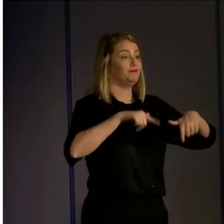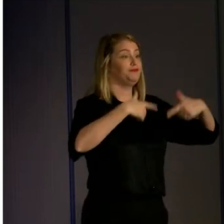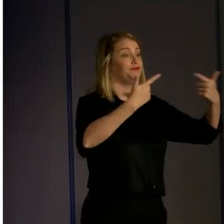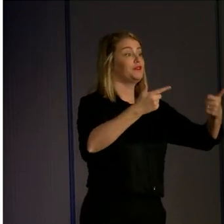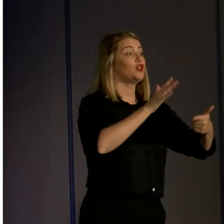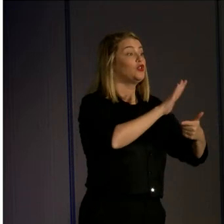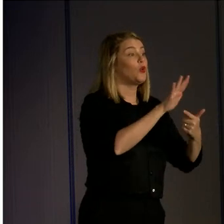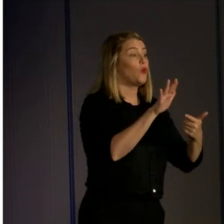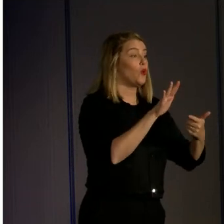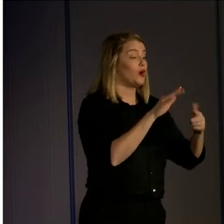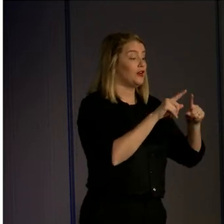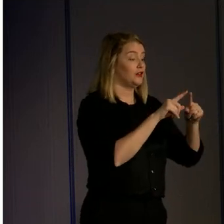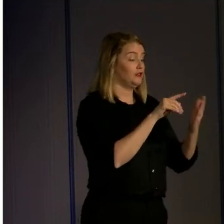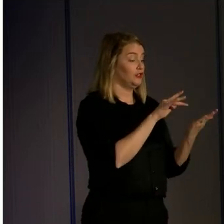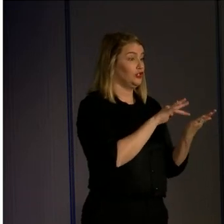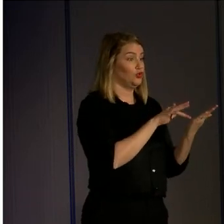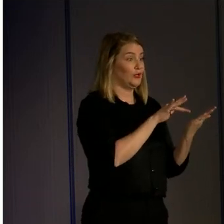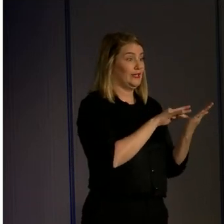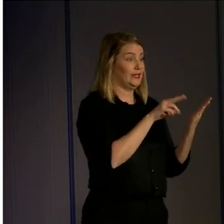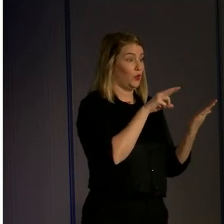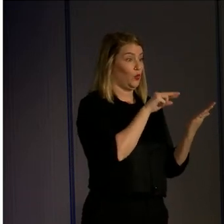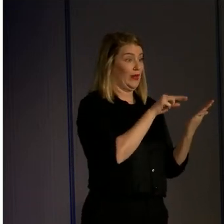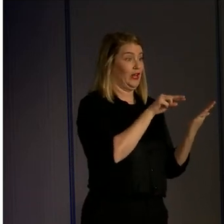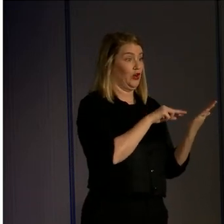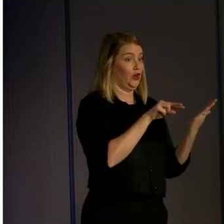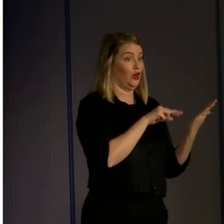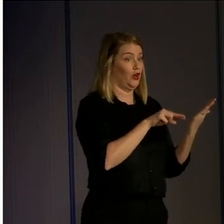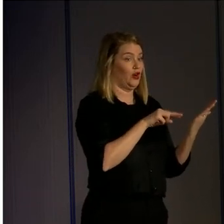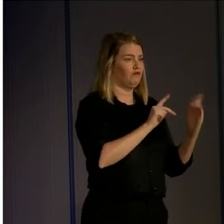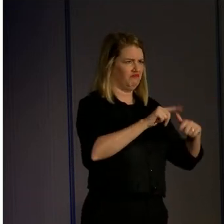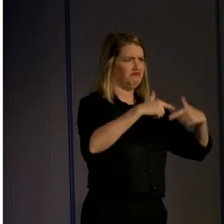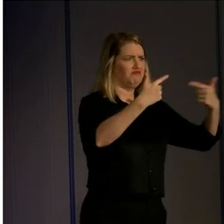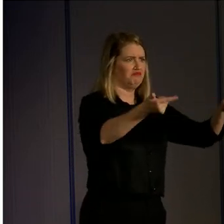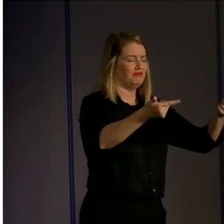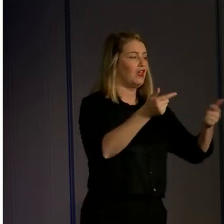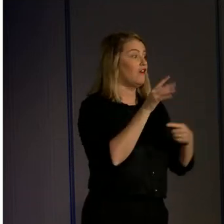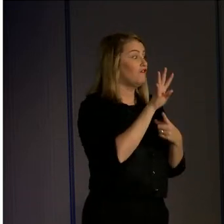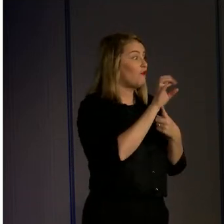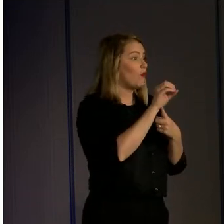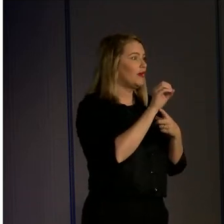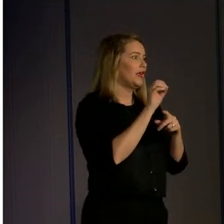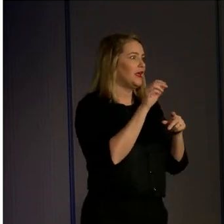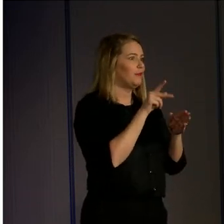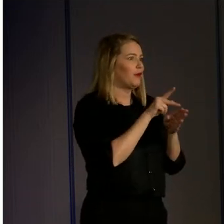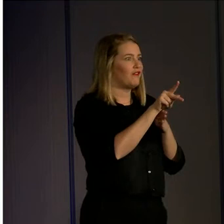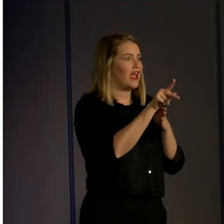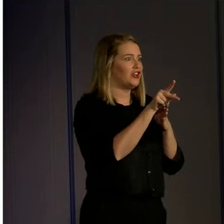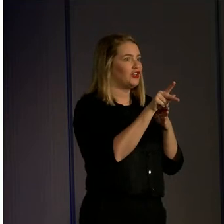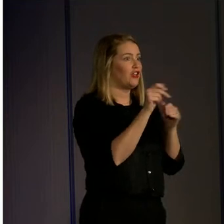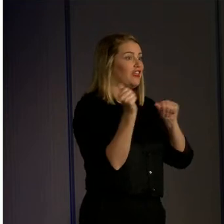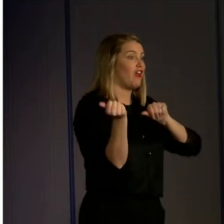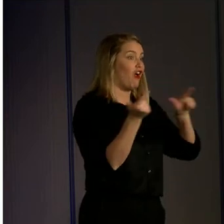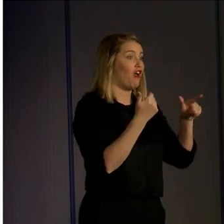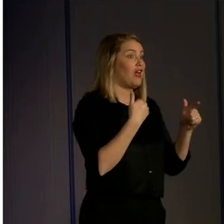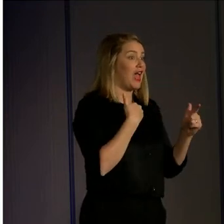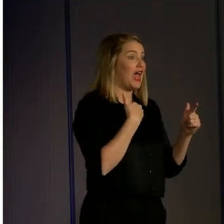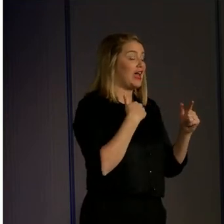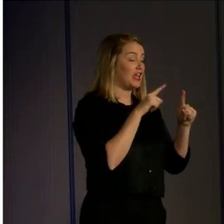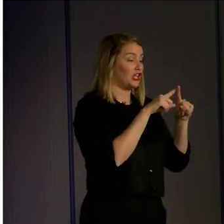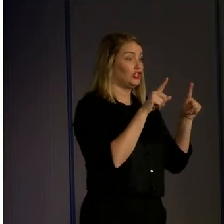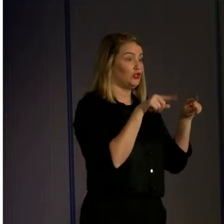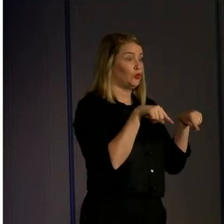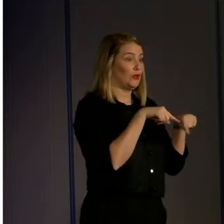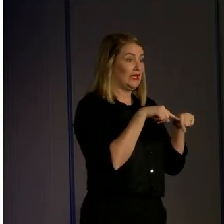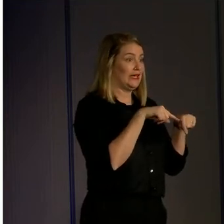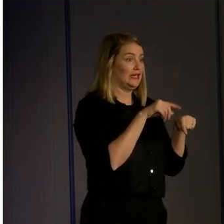readers. This is a room of about 40 accessibility professionals, and everybody had a screen reader on their phone. Everybody knew